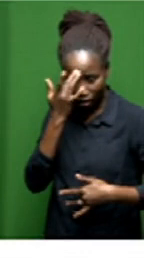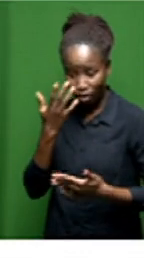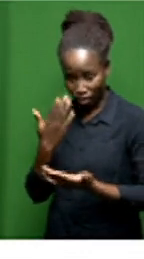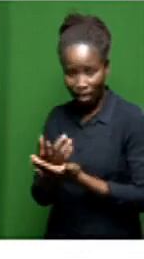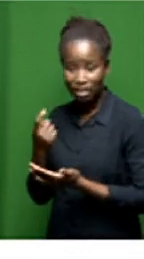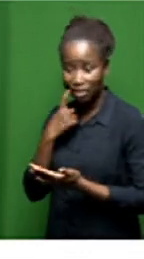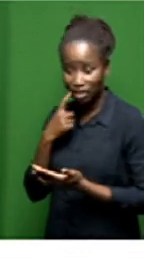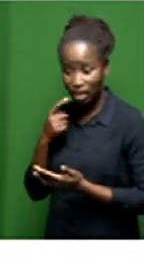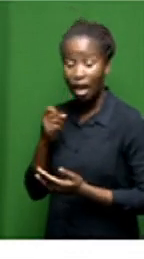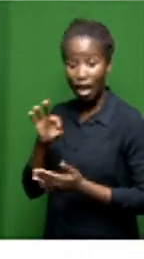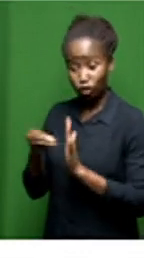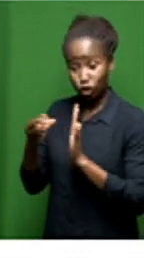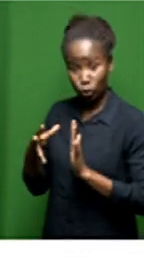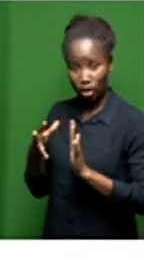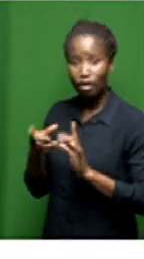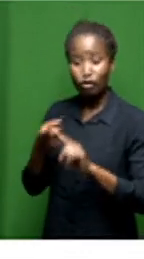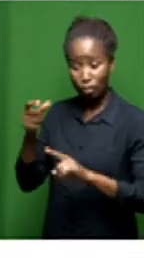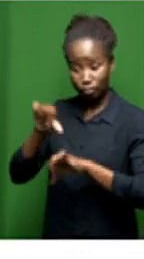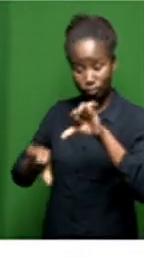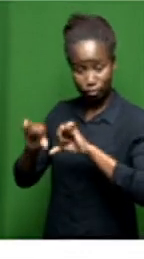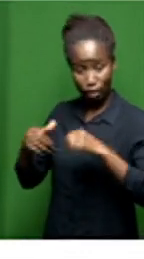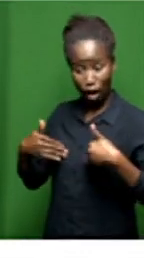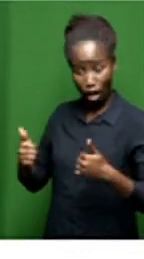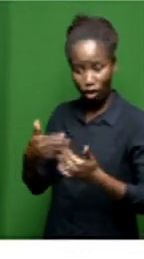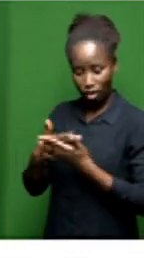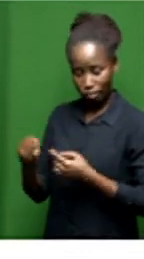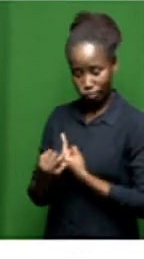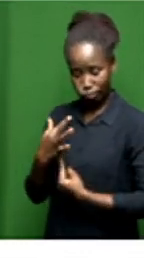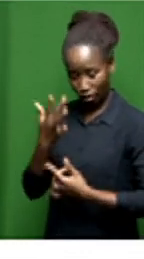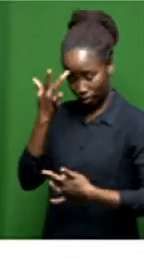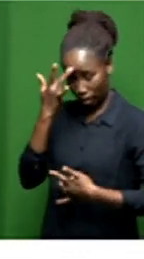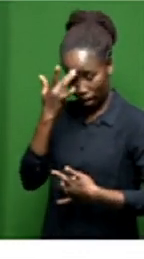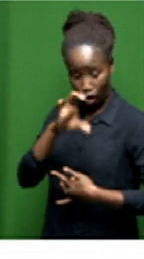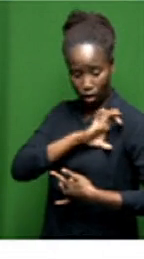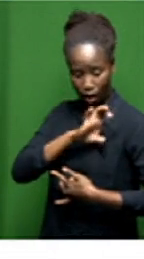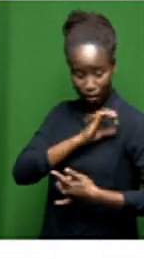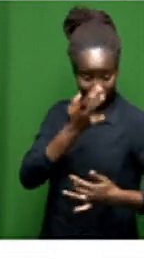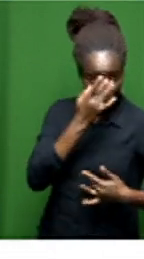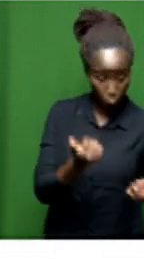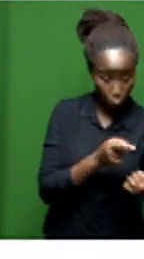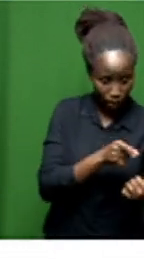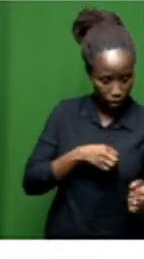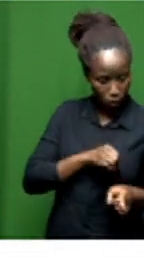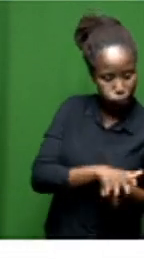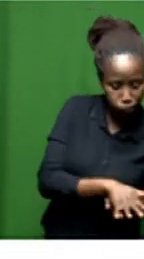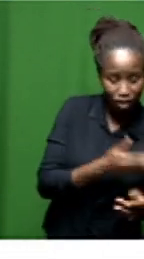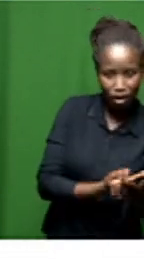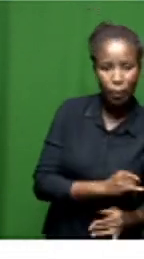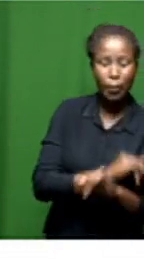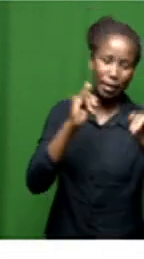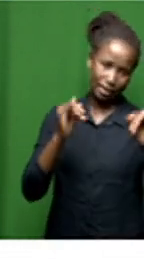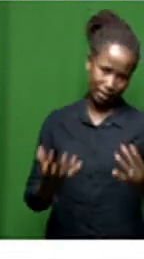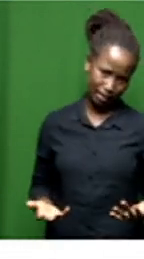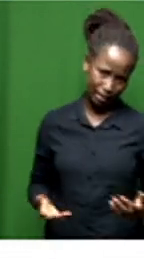risk, or vice versa. And similarly, then campuses with residences, so that living